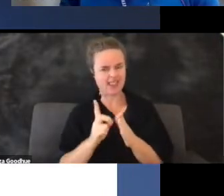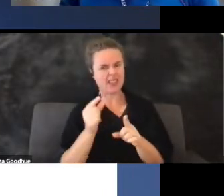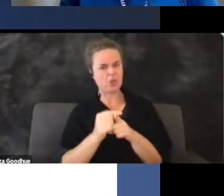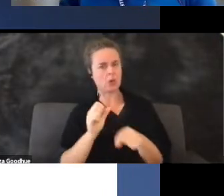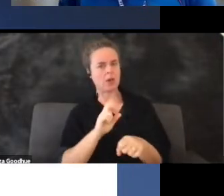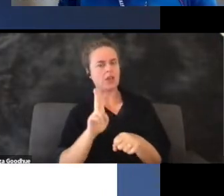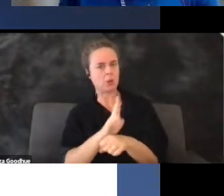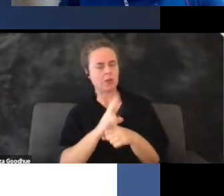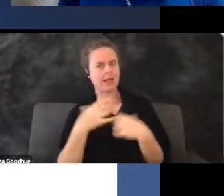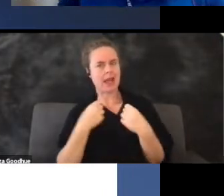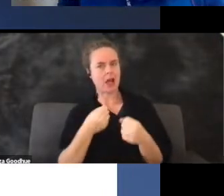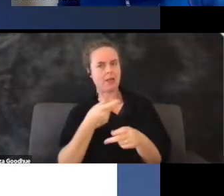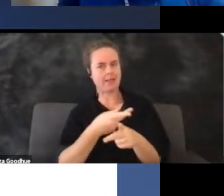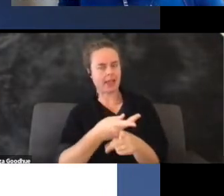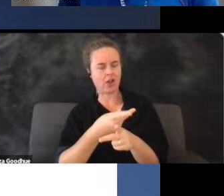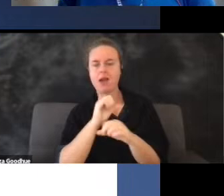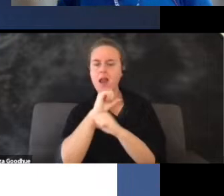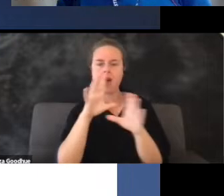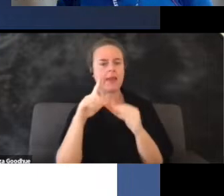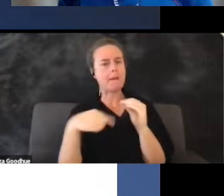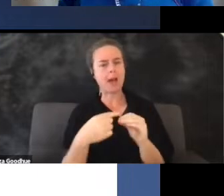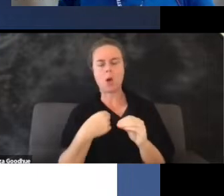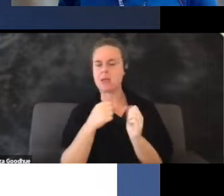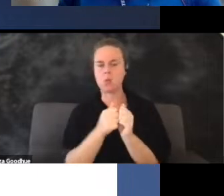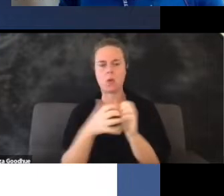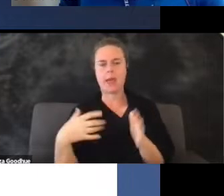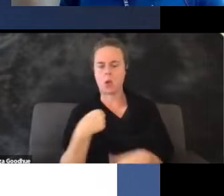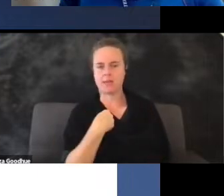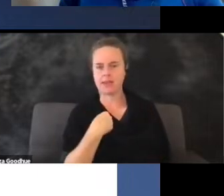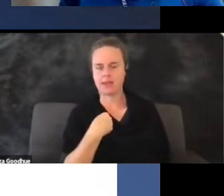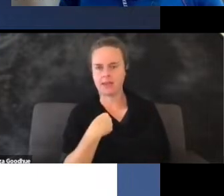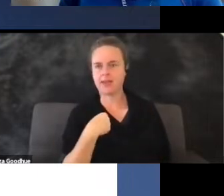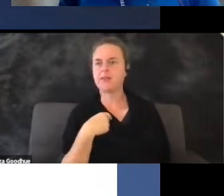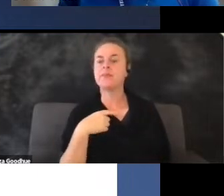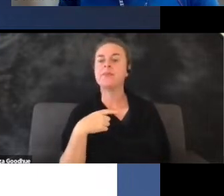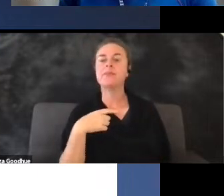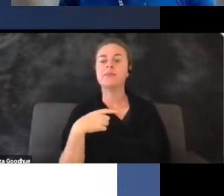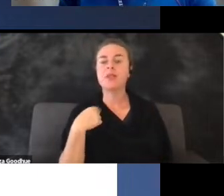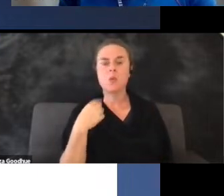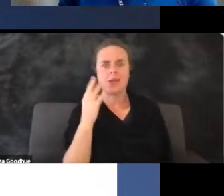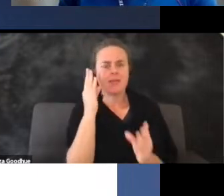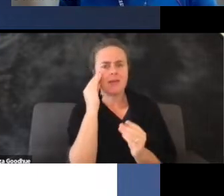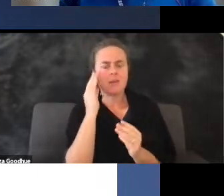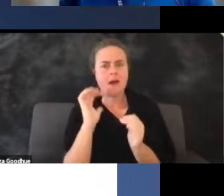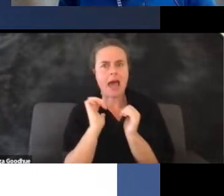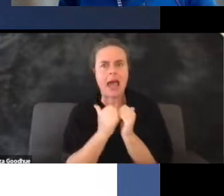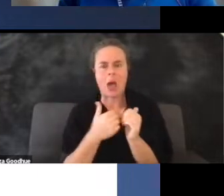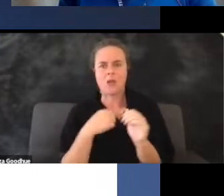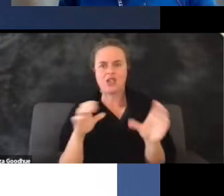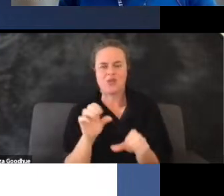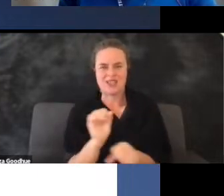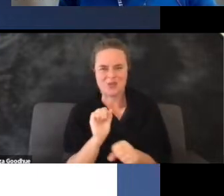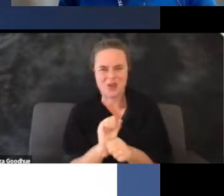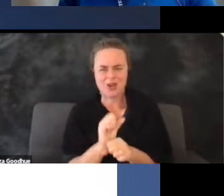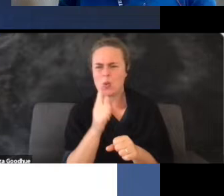bit, nothing about me without me. So as we work to think about the work and the work that lies ahead, we also have to consider how we do this work, who is involved